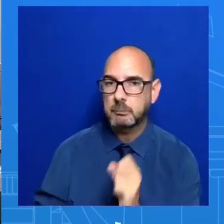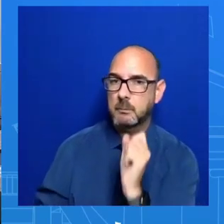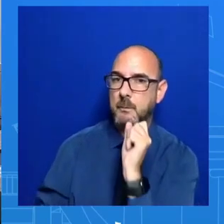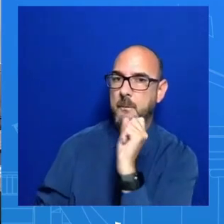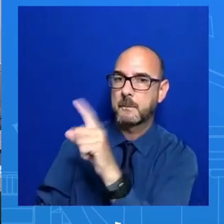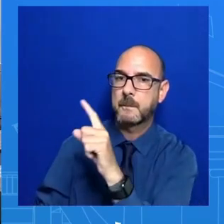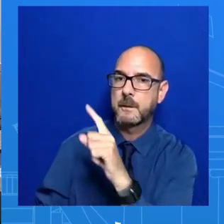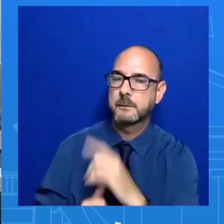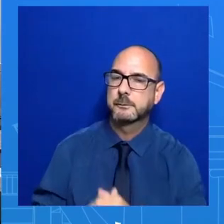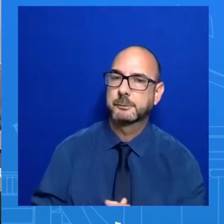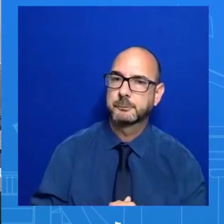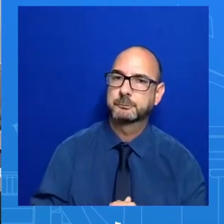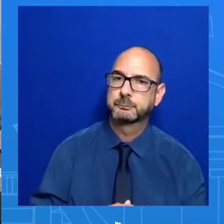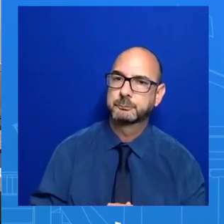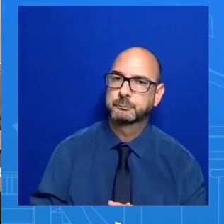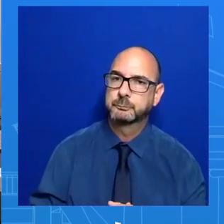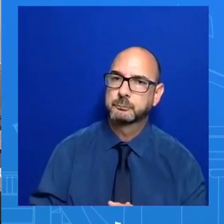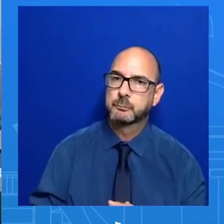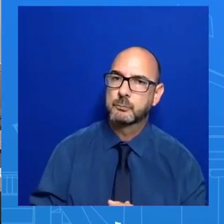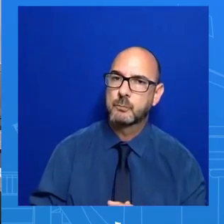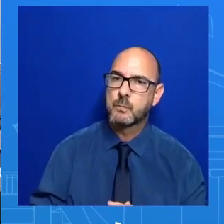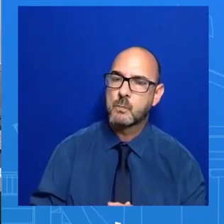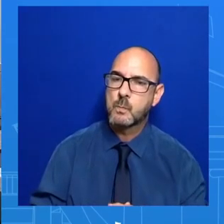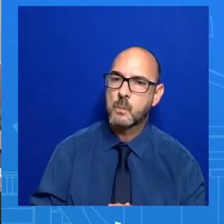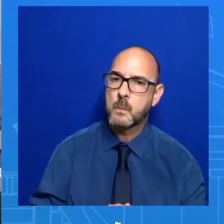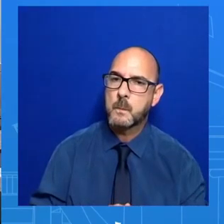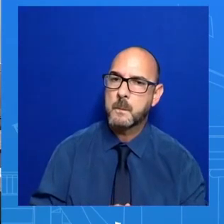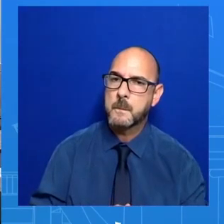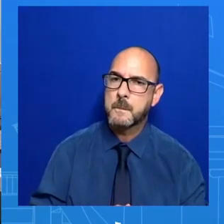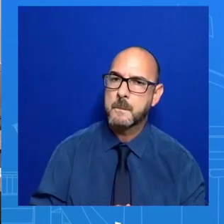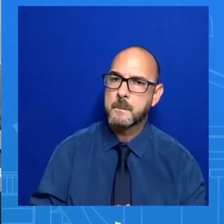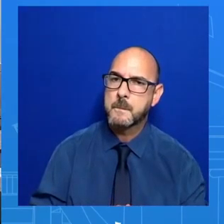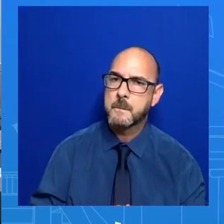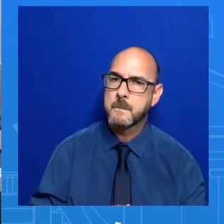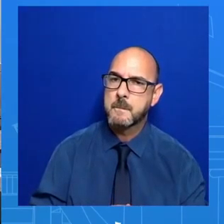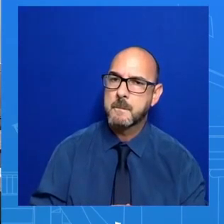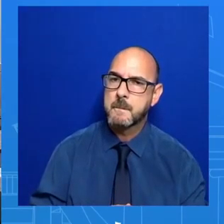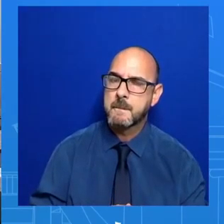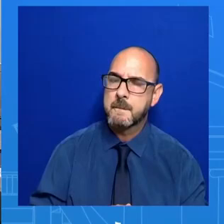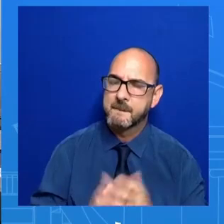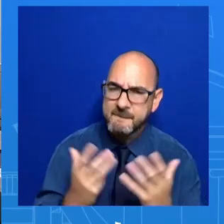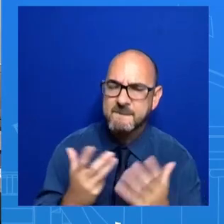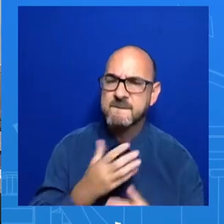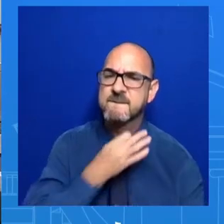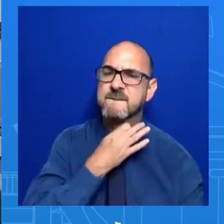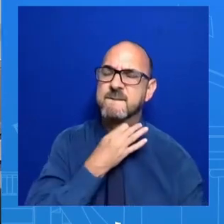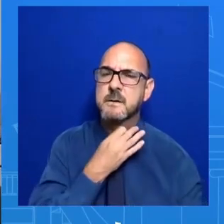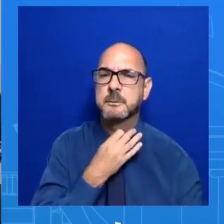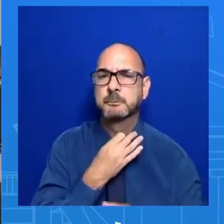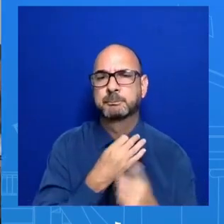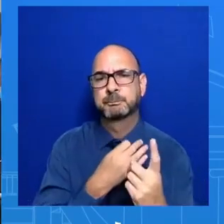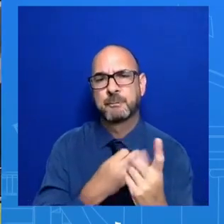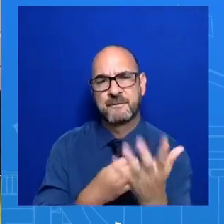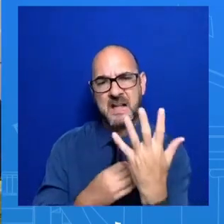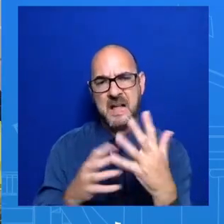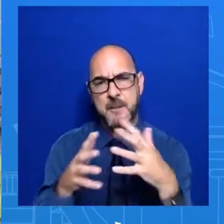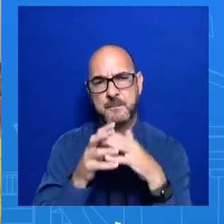five Americans who are being held in Turks and Caicos on charges related to